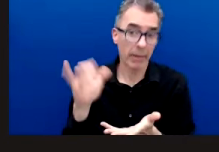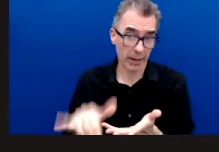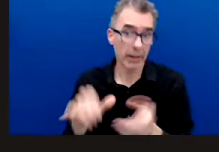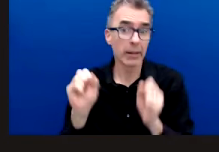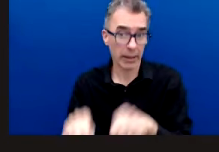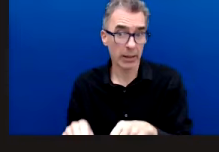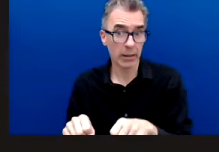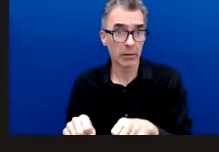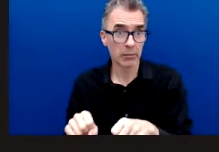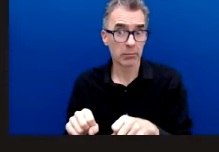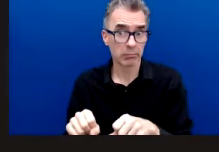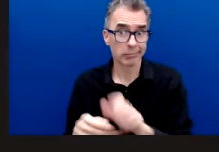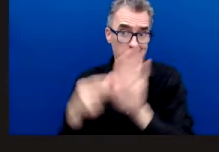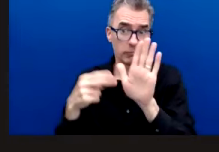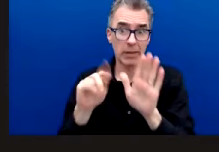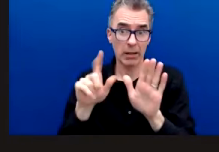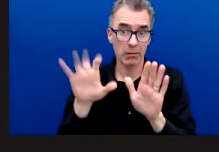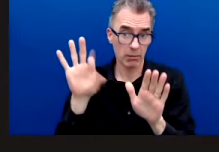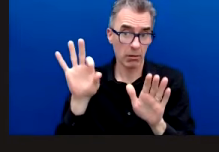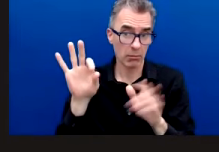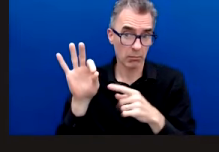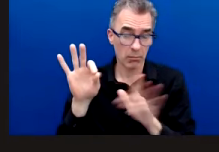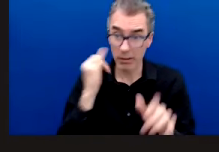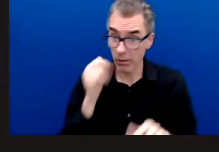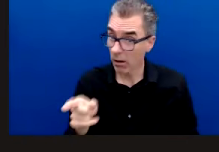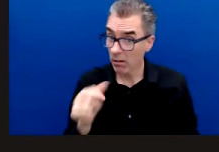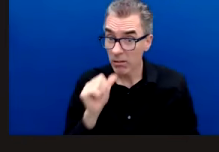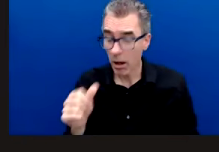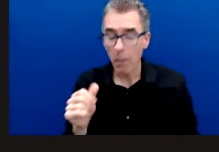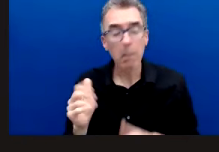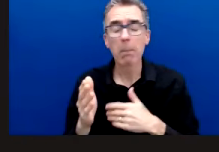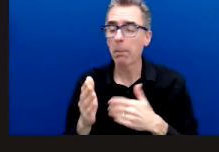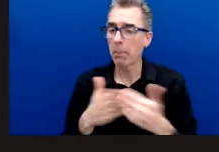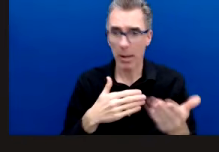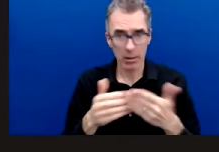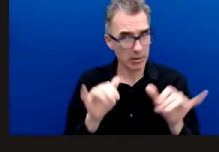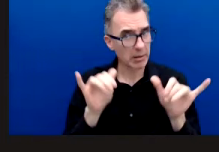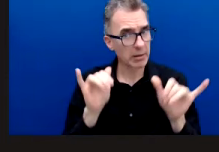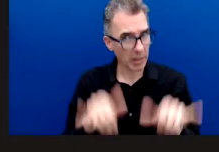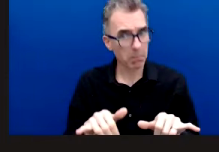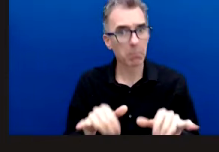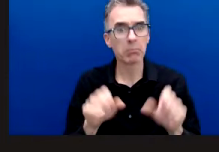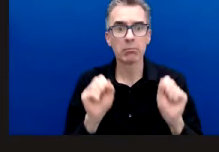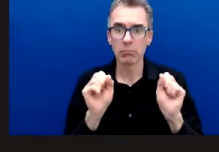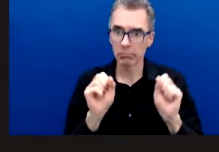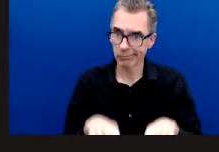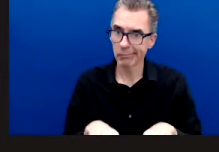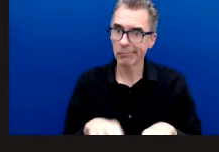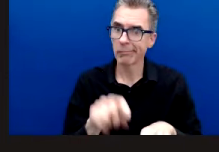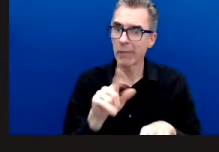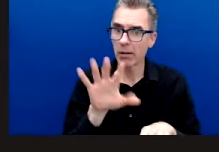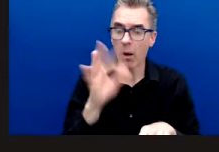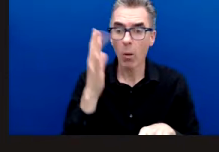issue. If they are not, it still might become a Title IX issue in the sense that the student might need